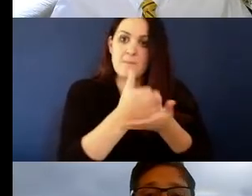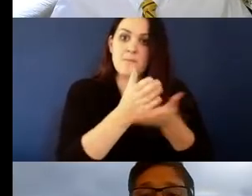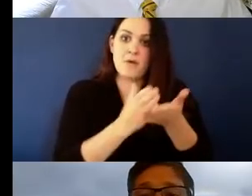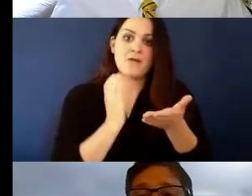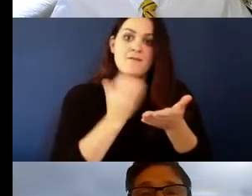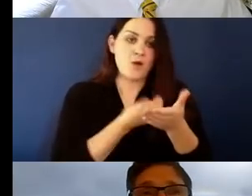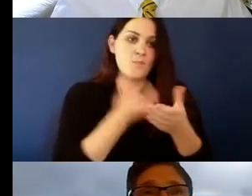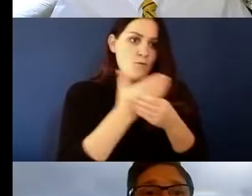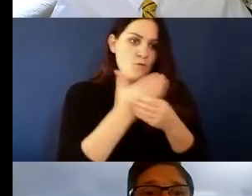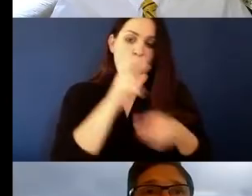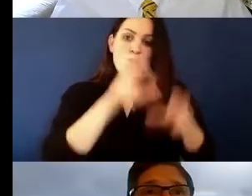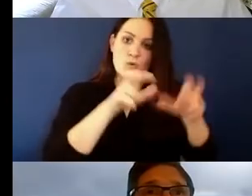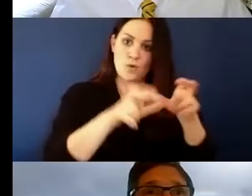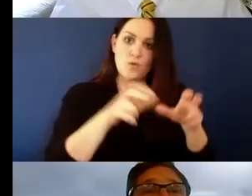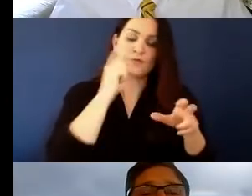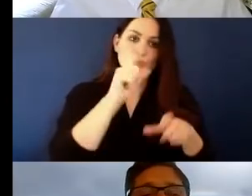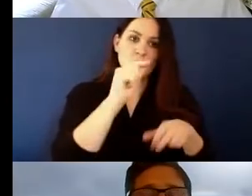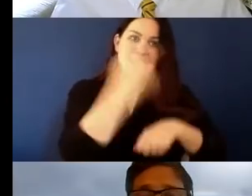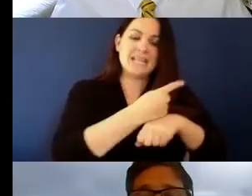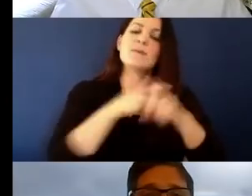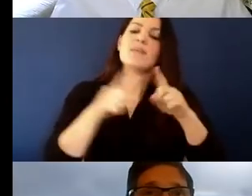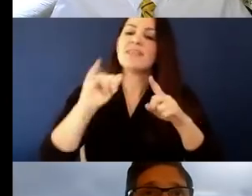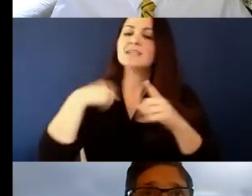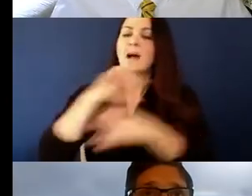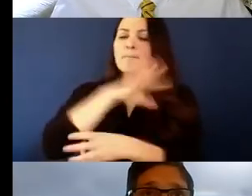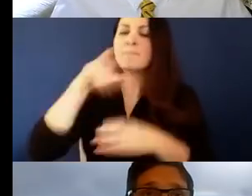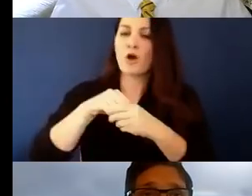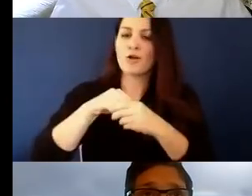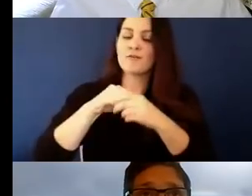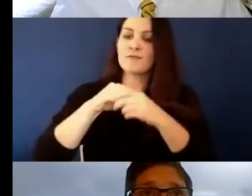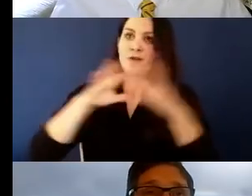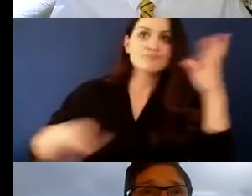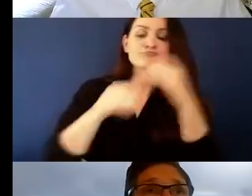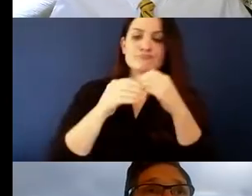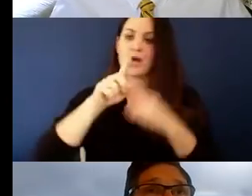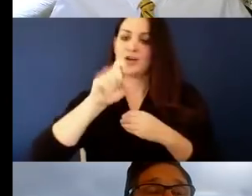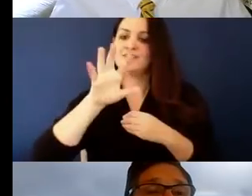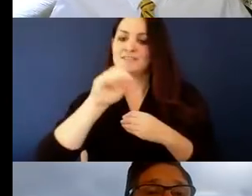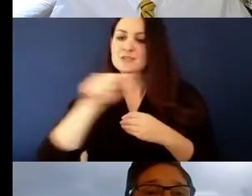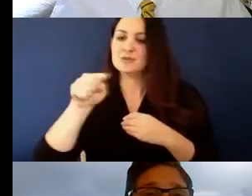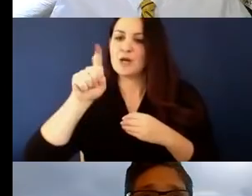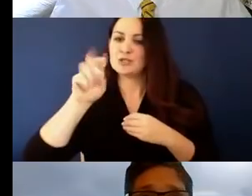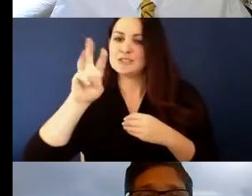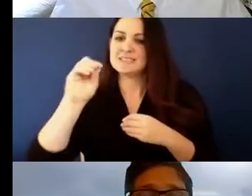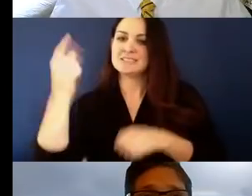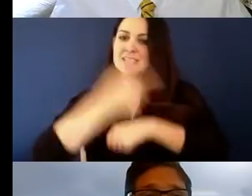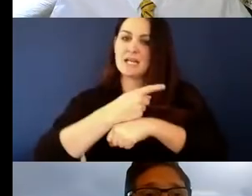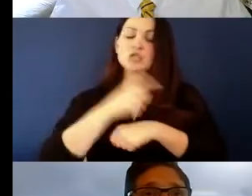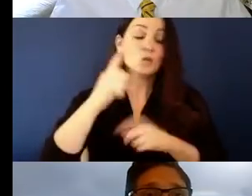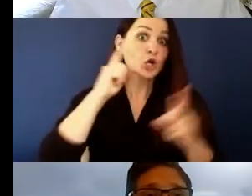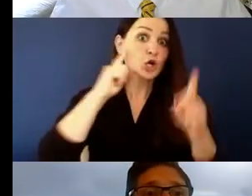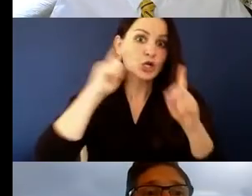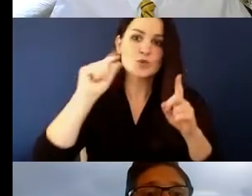but it is a component of the broader 150 to 160 days. So I suspect you may have heard about 20 days, but that was